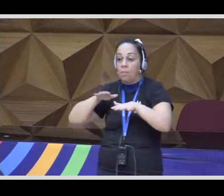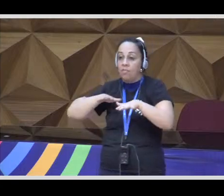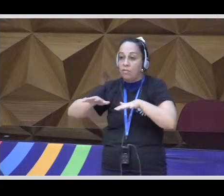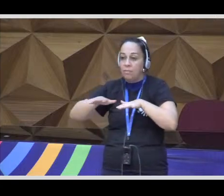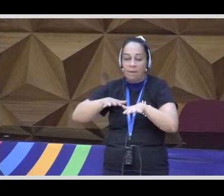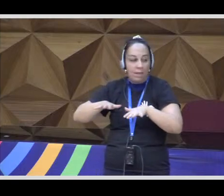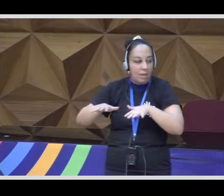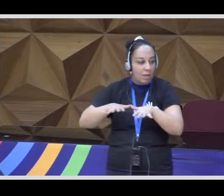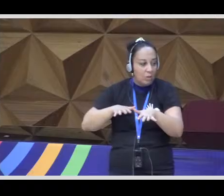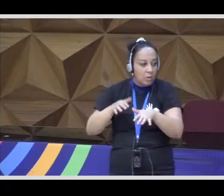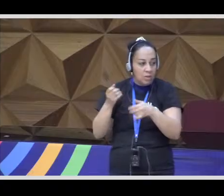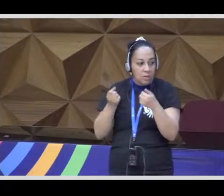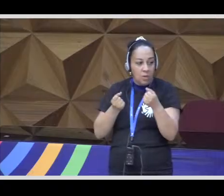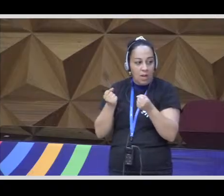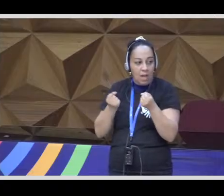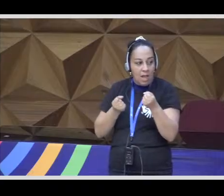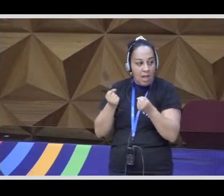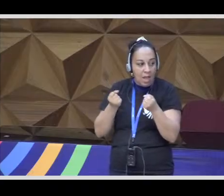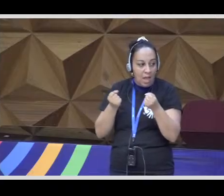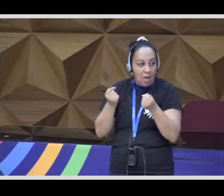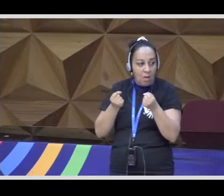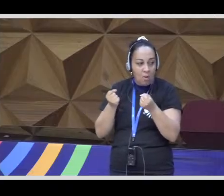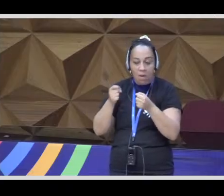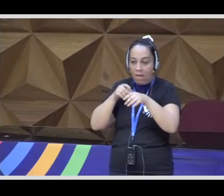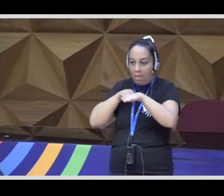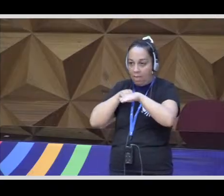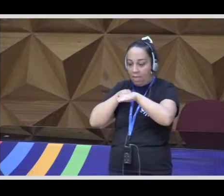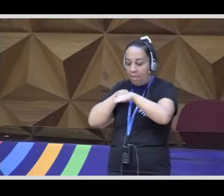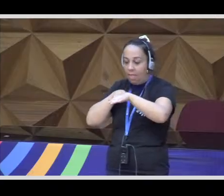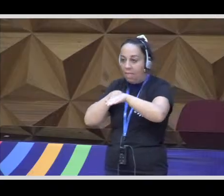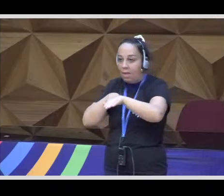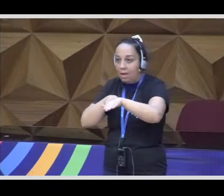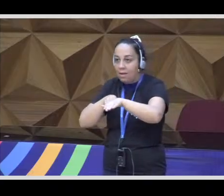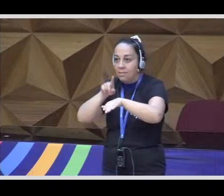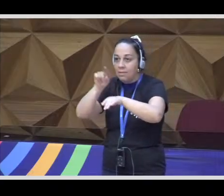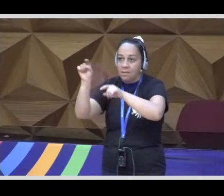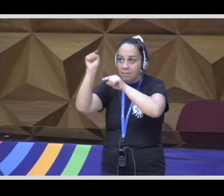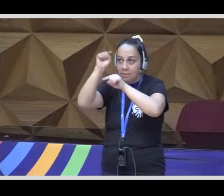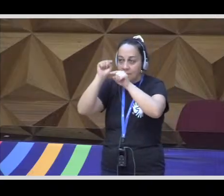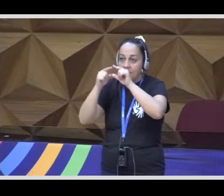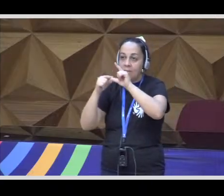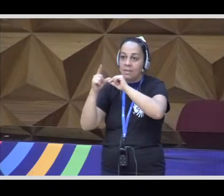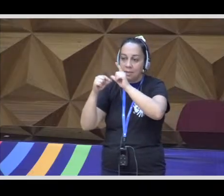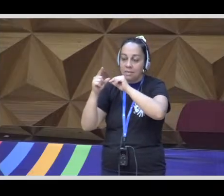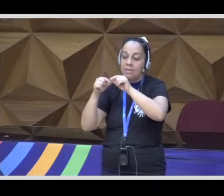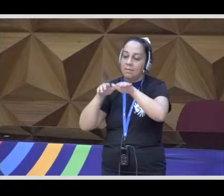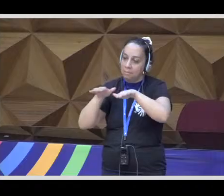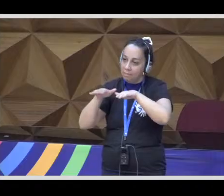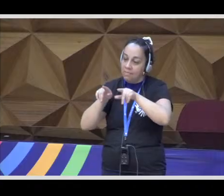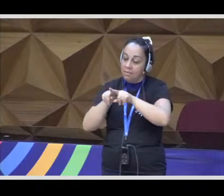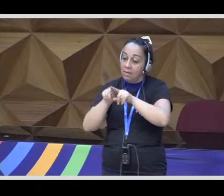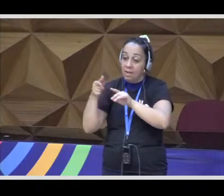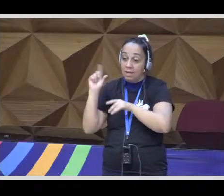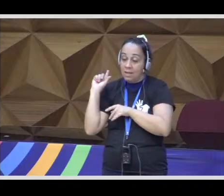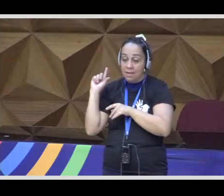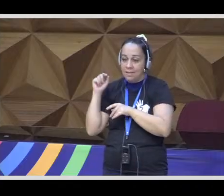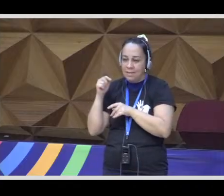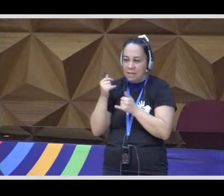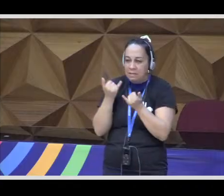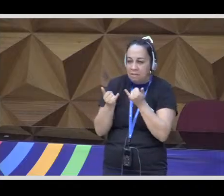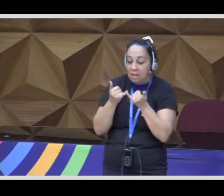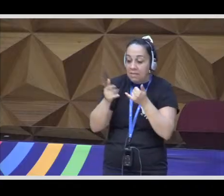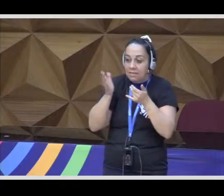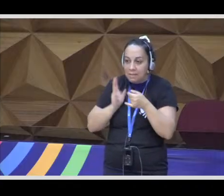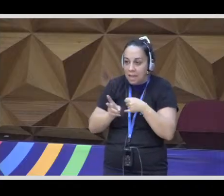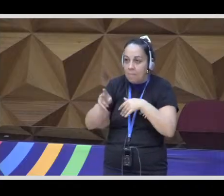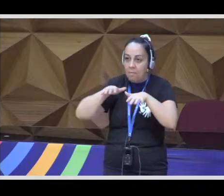Previous work and our own work, we'd had them moving all the time. A bit like you're flying through hyperspace and you're seeing the stars shooting past